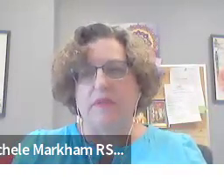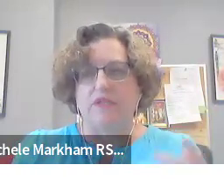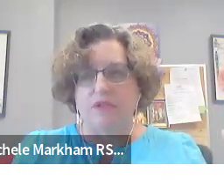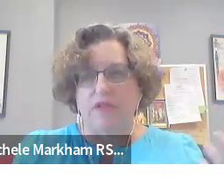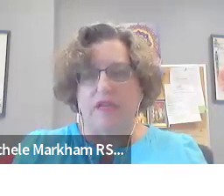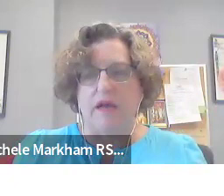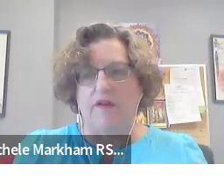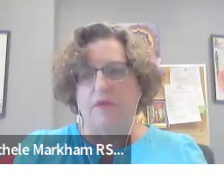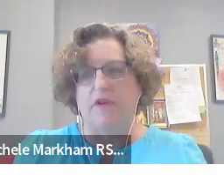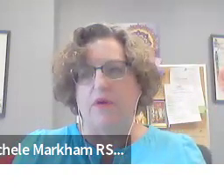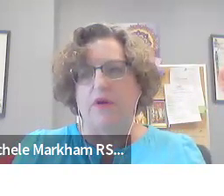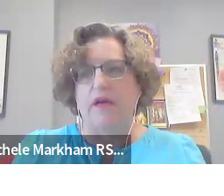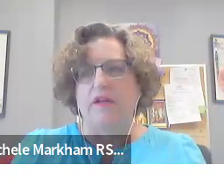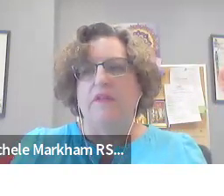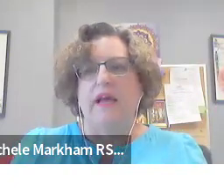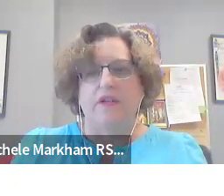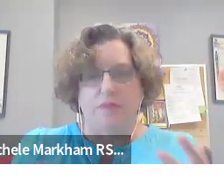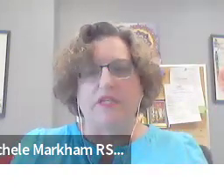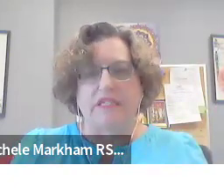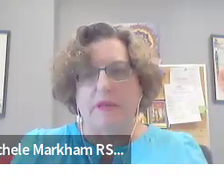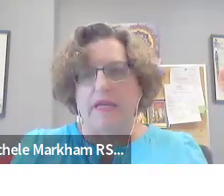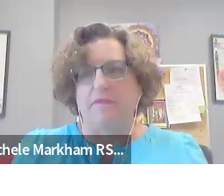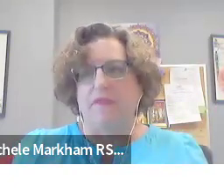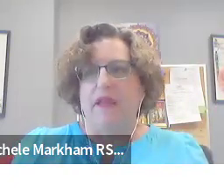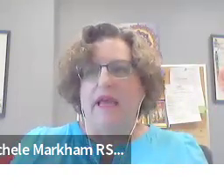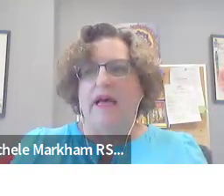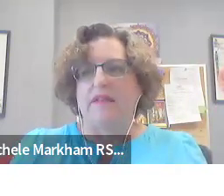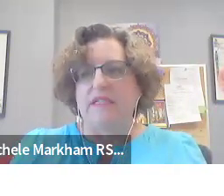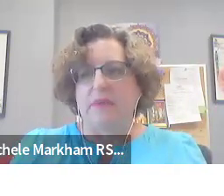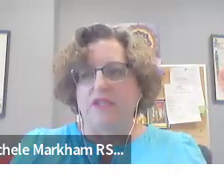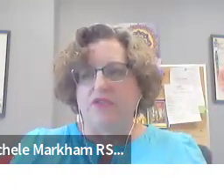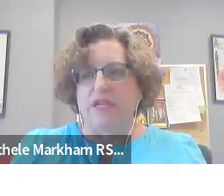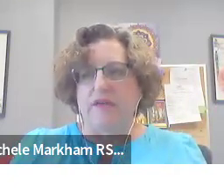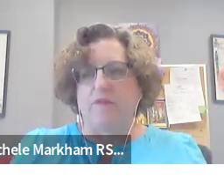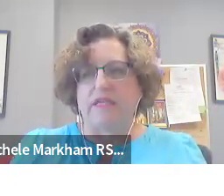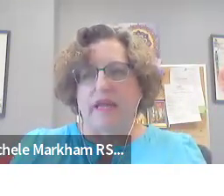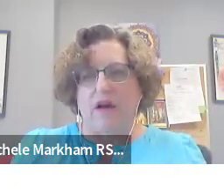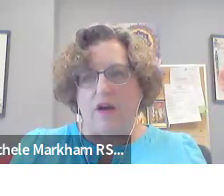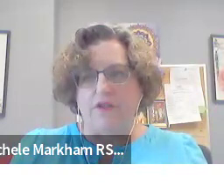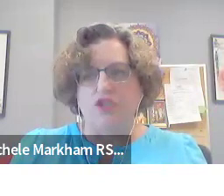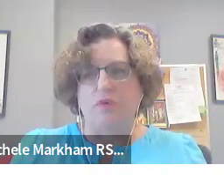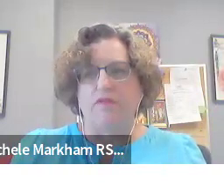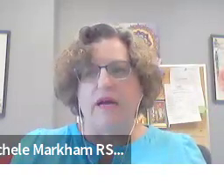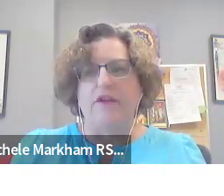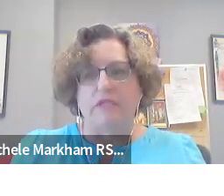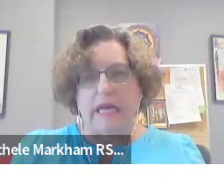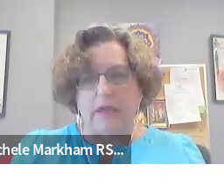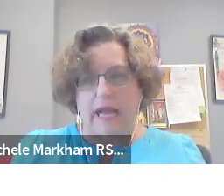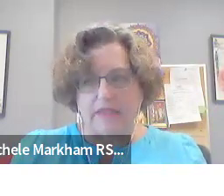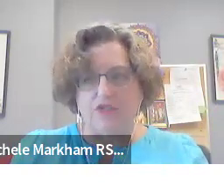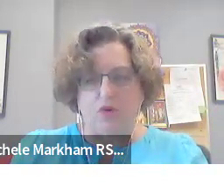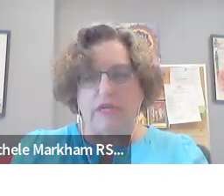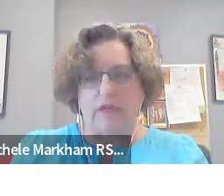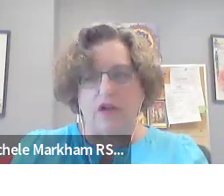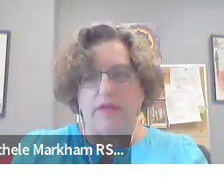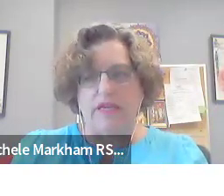Employment, a ministry of the government of Alberta, to participate. And this ministry was offered to provide